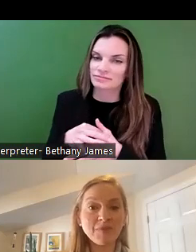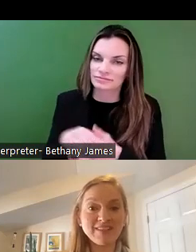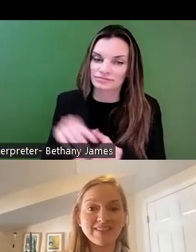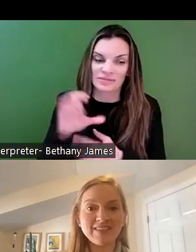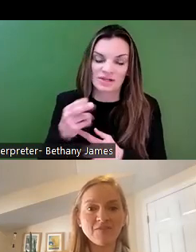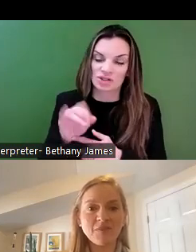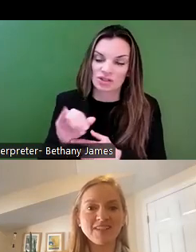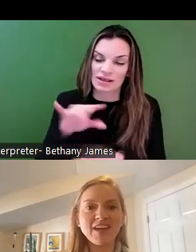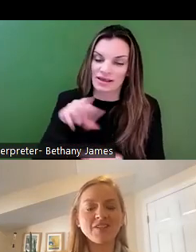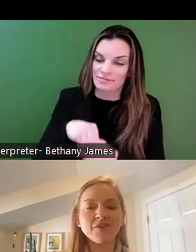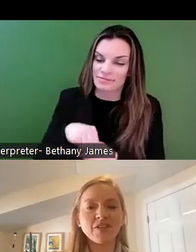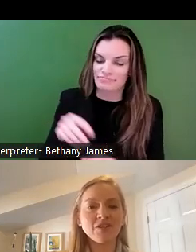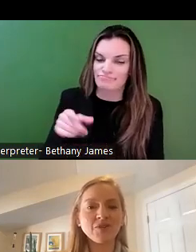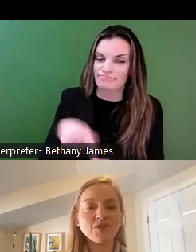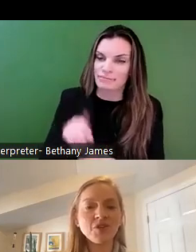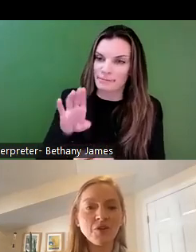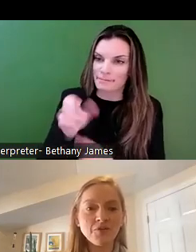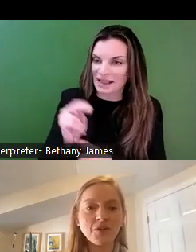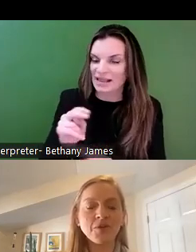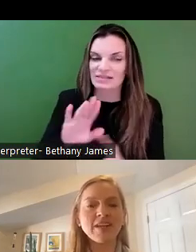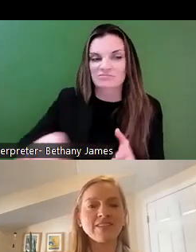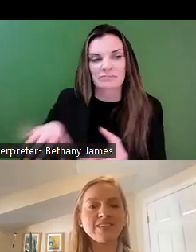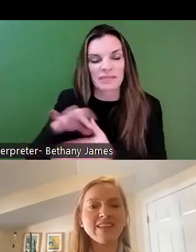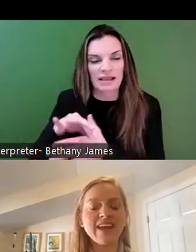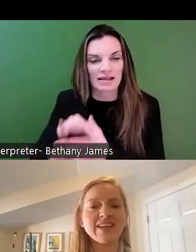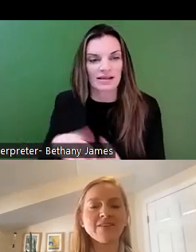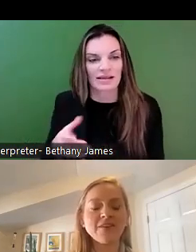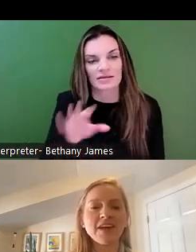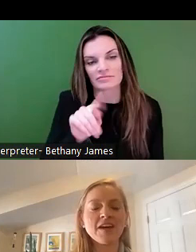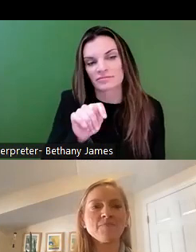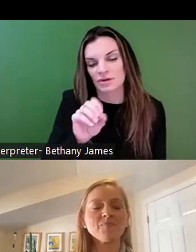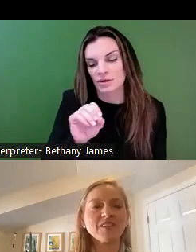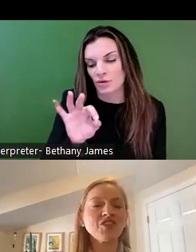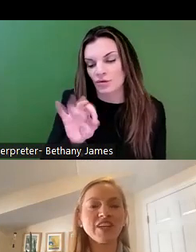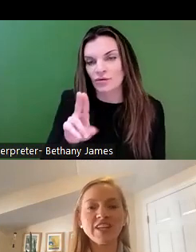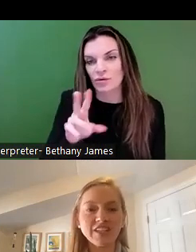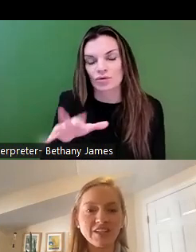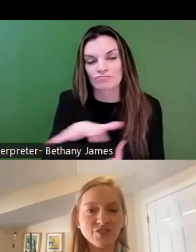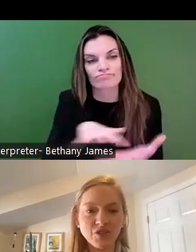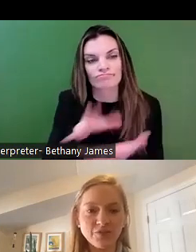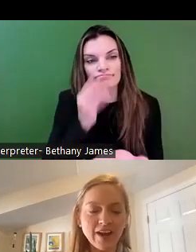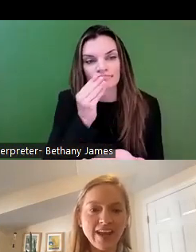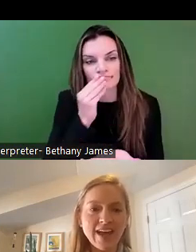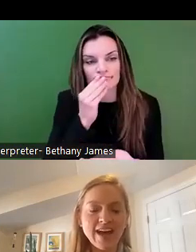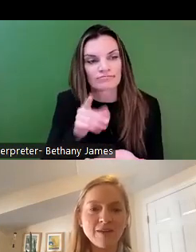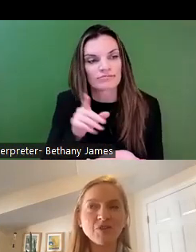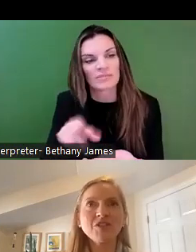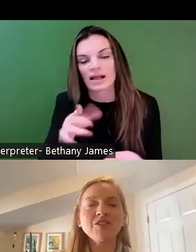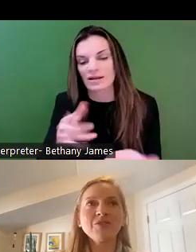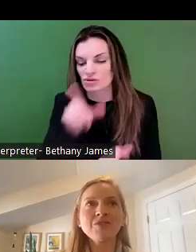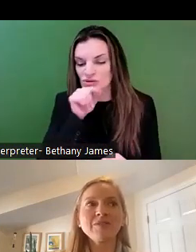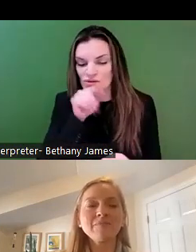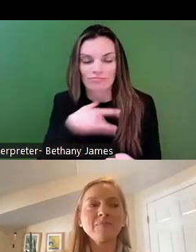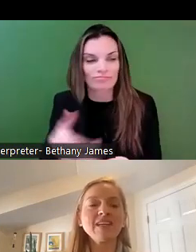chili with beans instead of meat. You could use tofu instead of chicken in like a stir fry. You